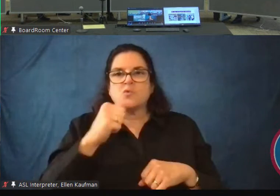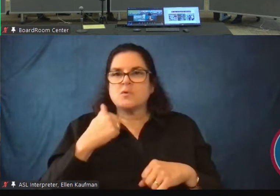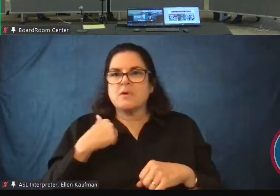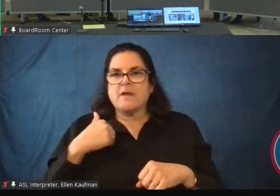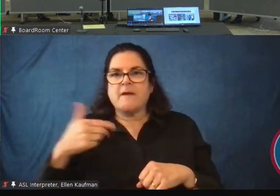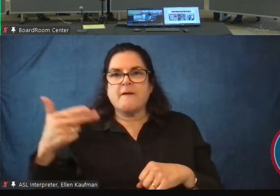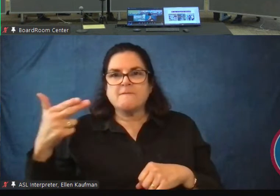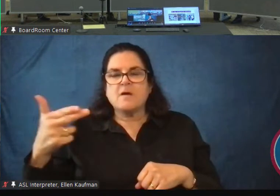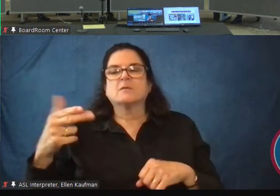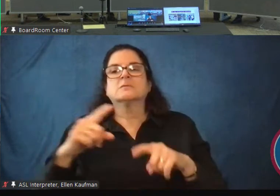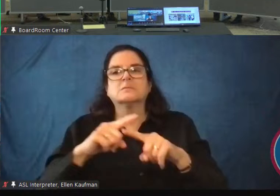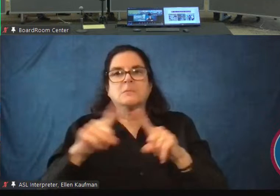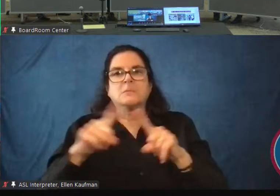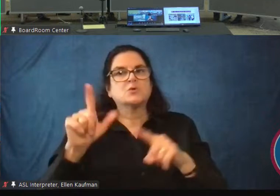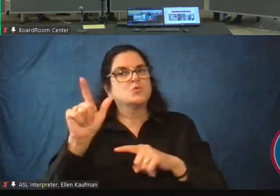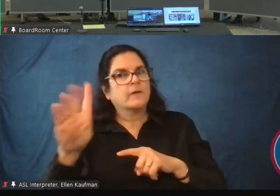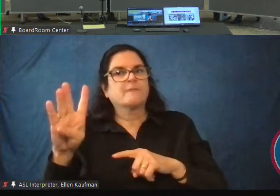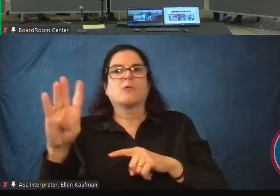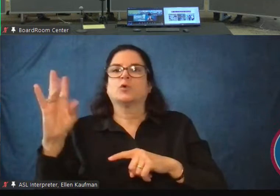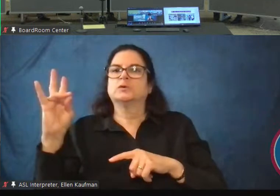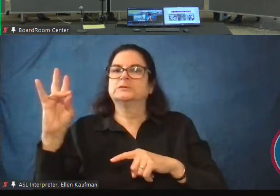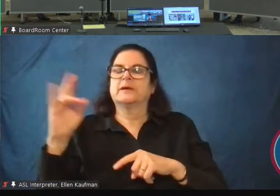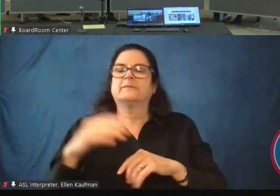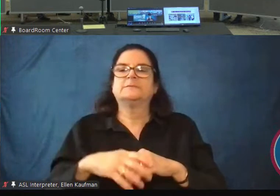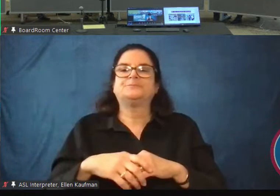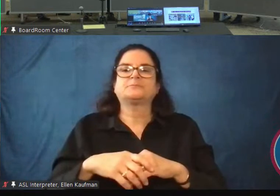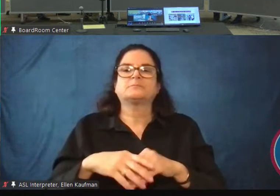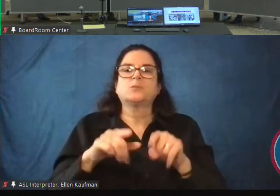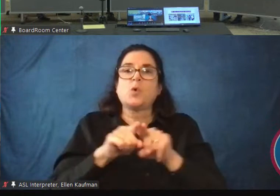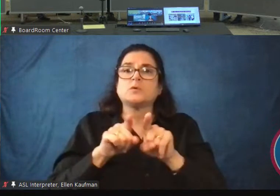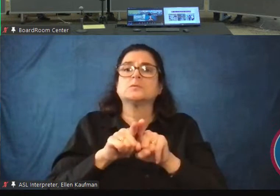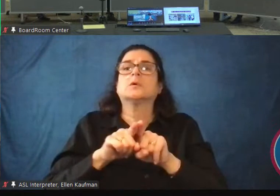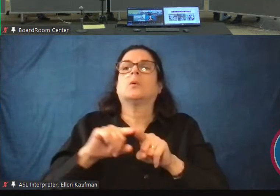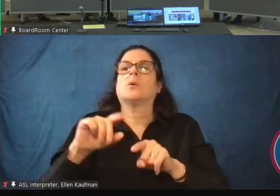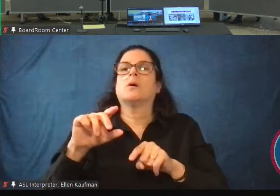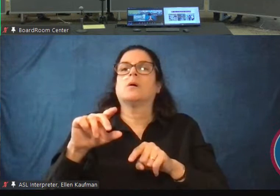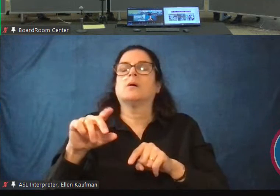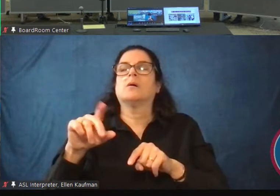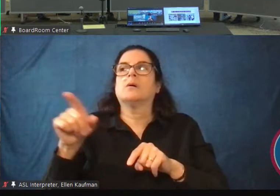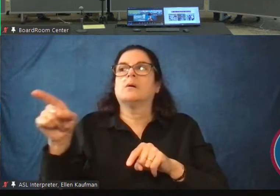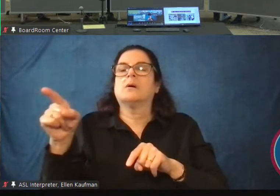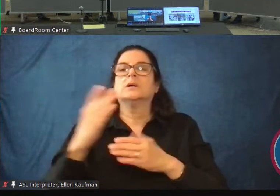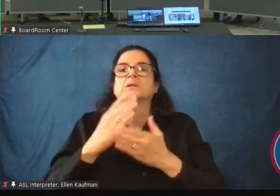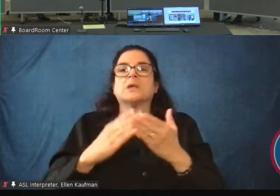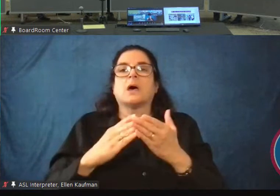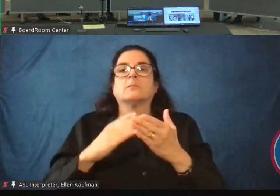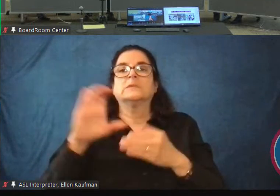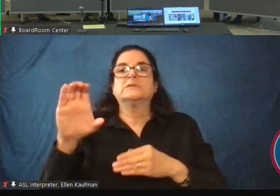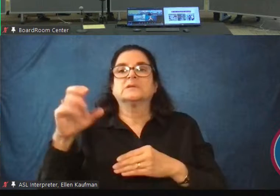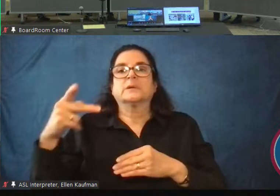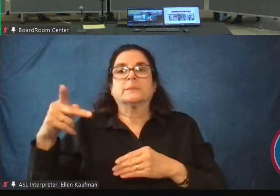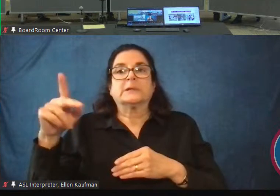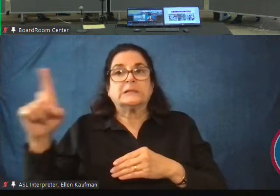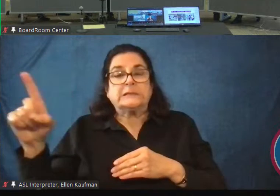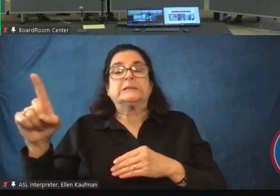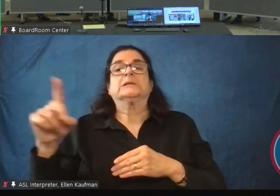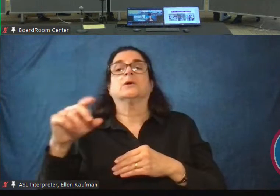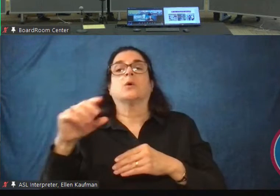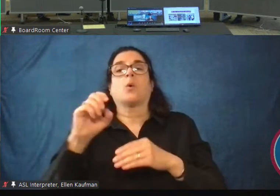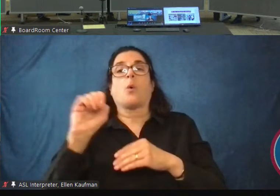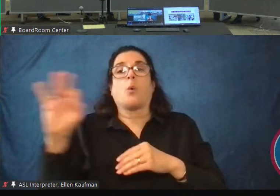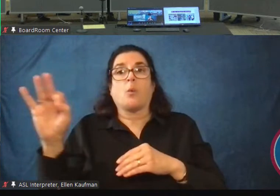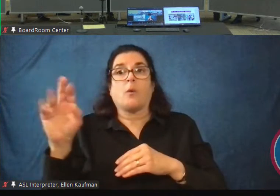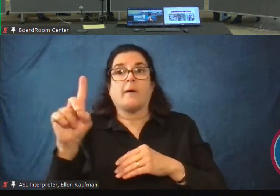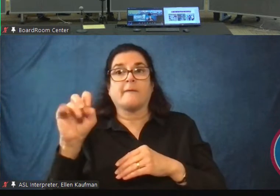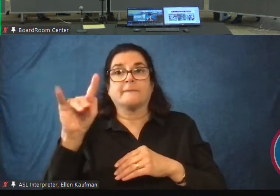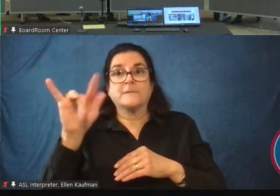provides volunteer off-duty police officers to patrol our system. The creation of the Strategic Decision Support Center, which features